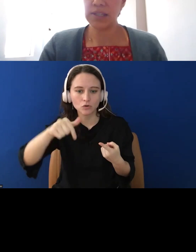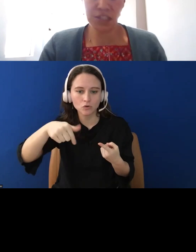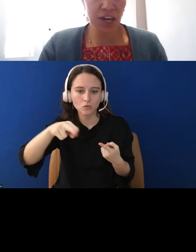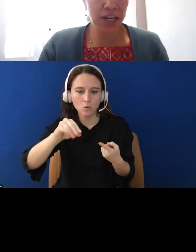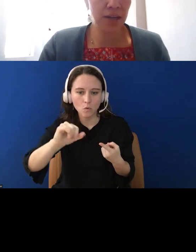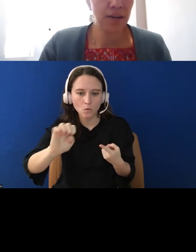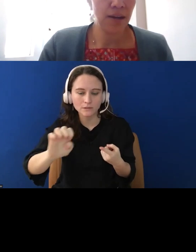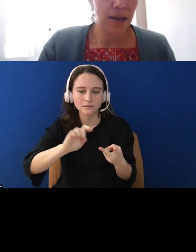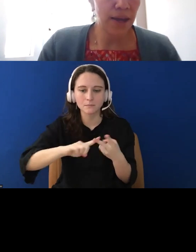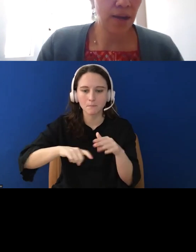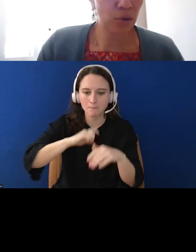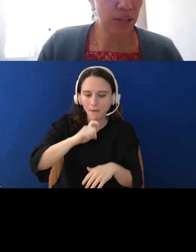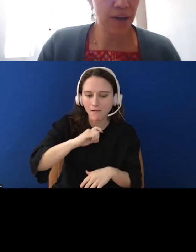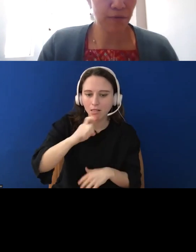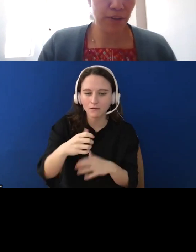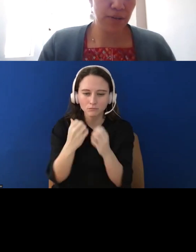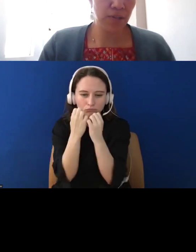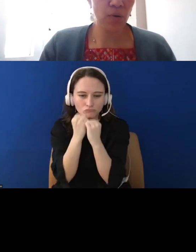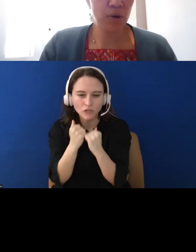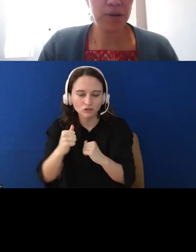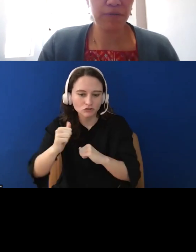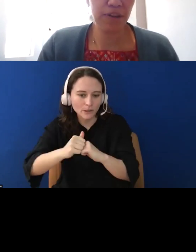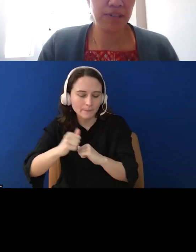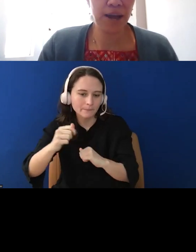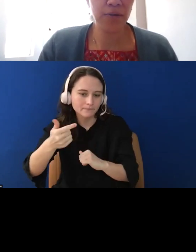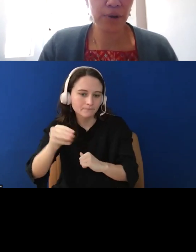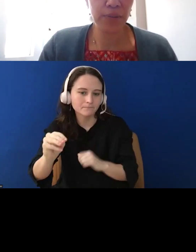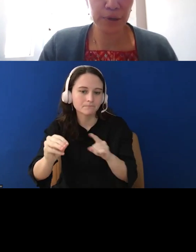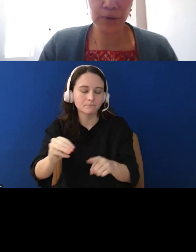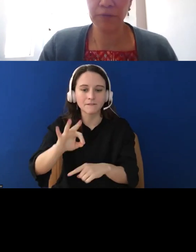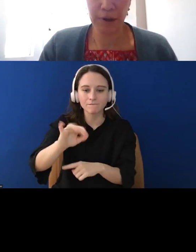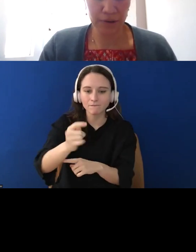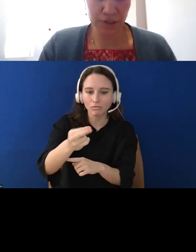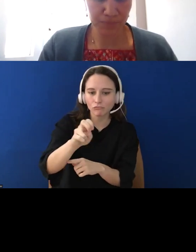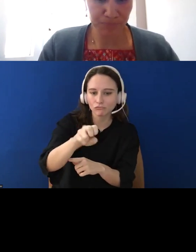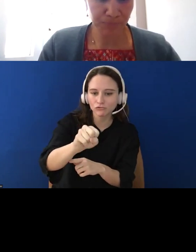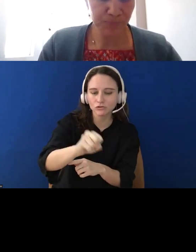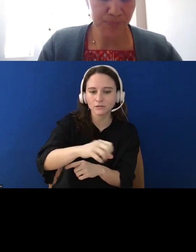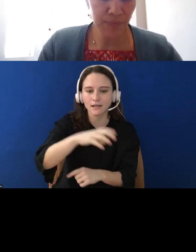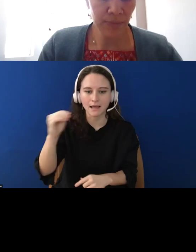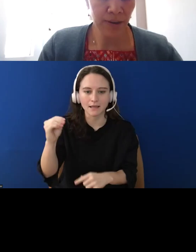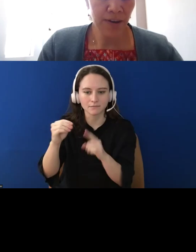gems, jade, cotinga feathers, oriole feathers, and red bird feathers.